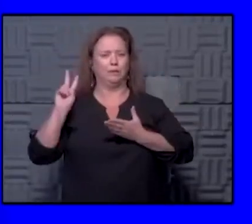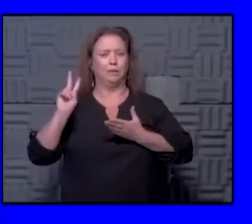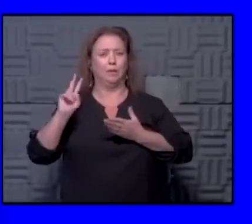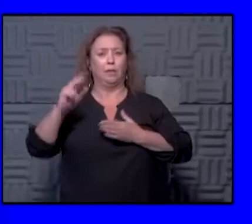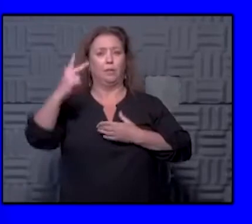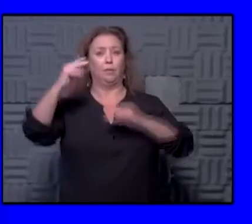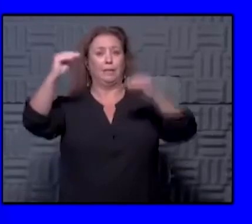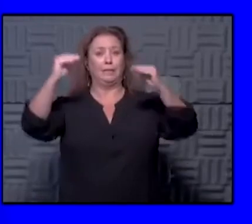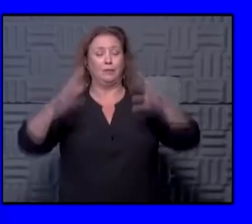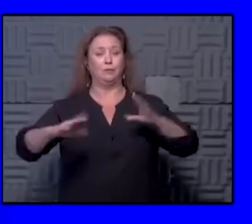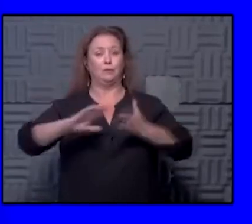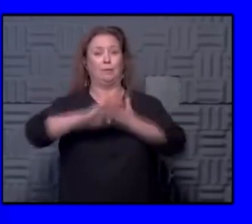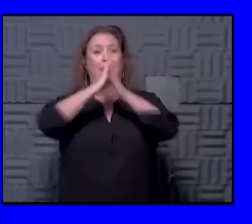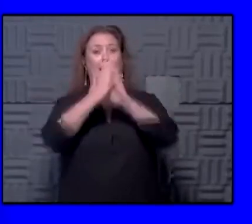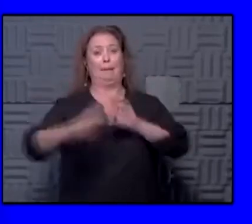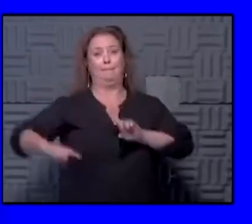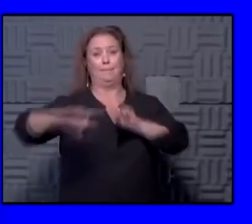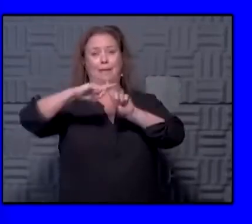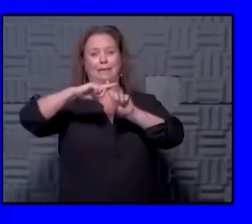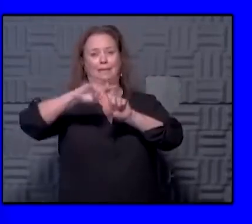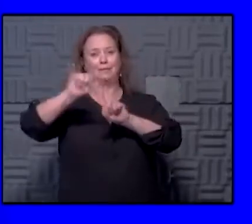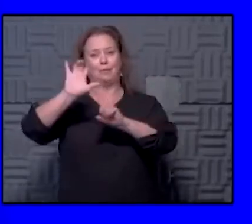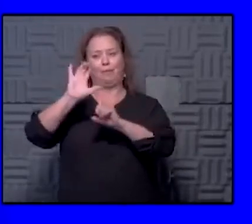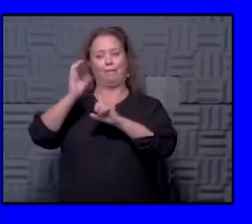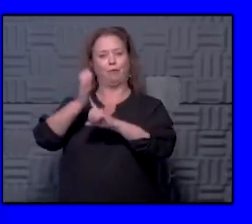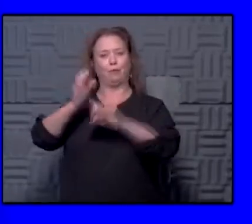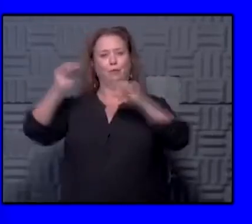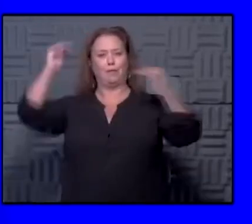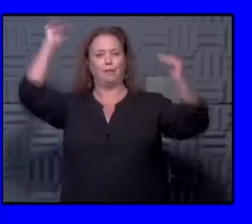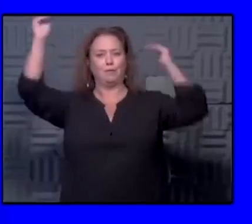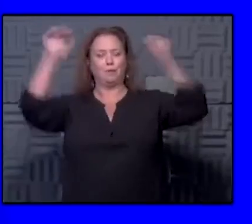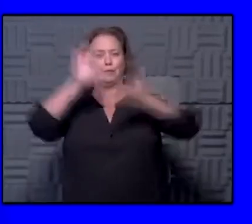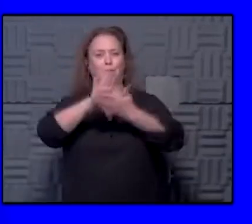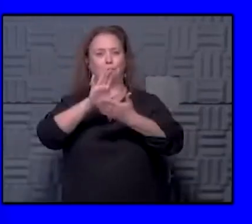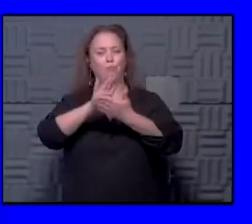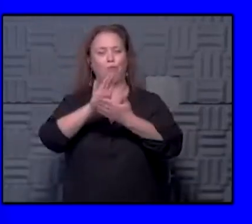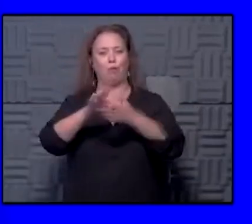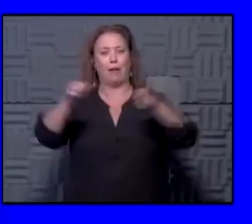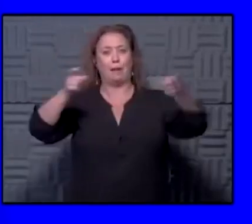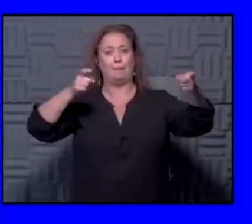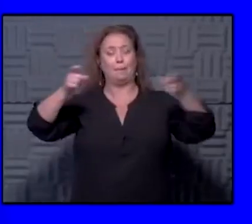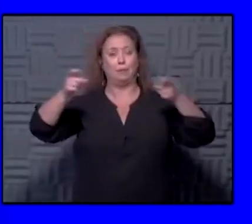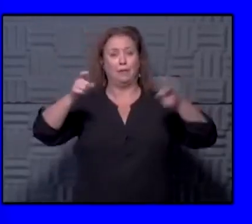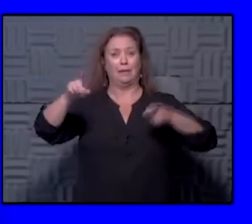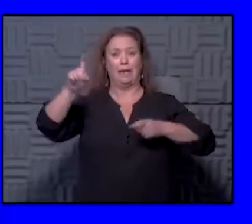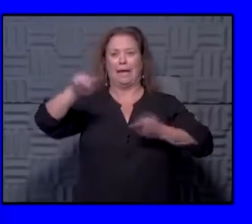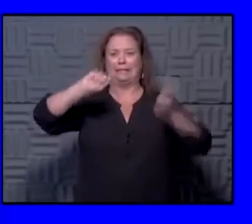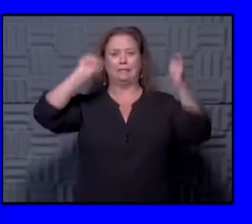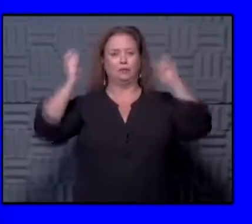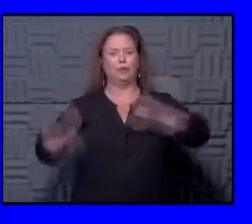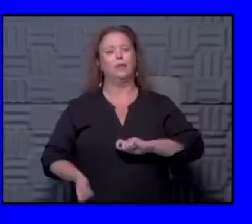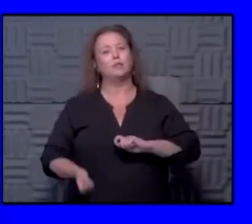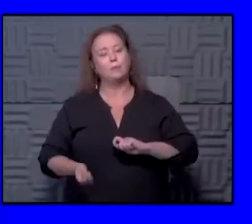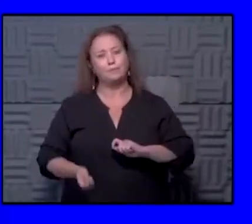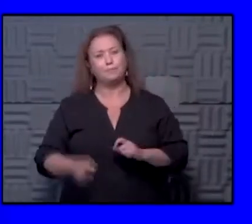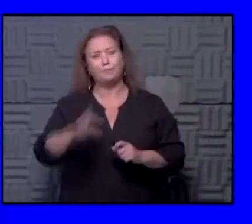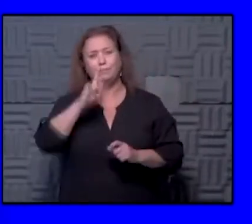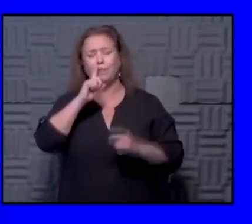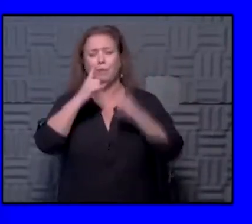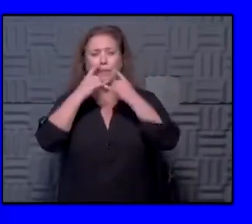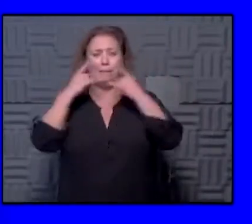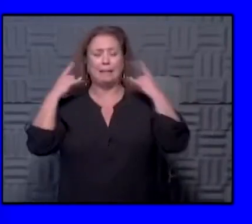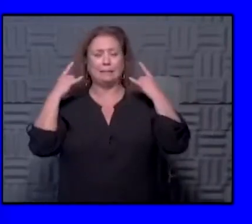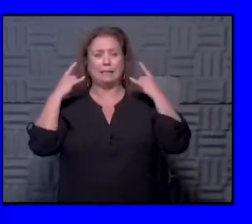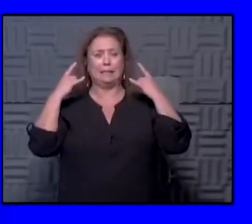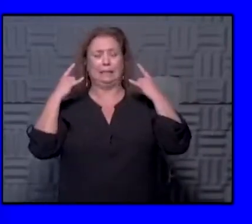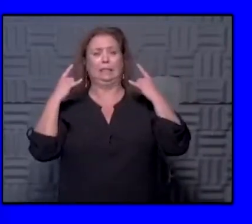3 teachers came positive. So that culture with the adults in the school or the administration has to change as well. And really the masking